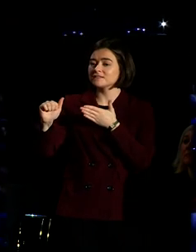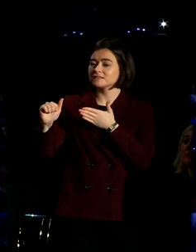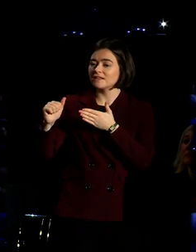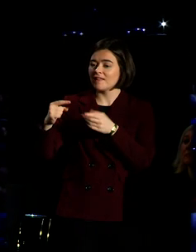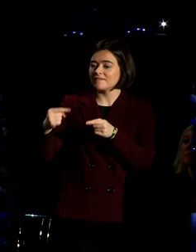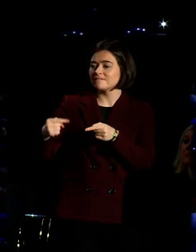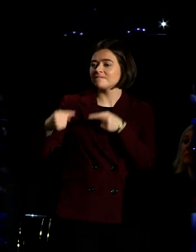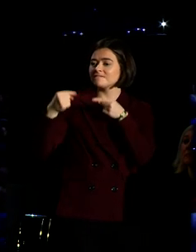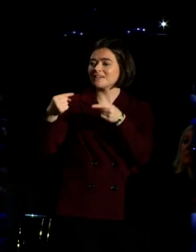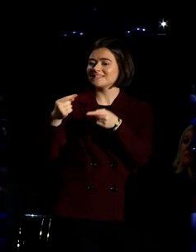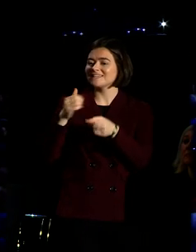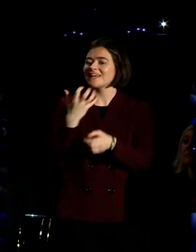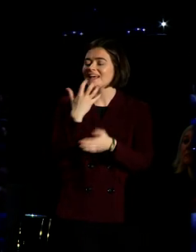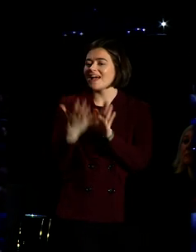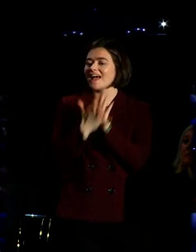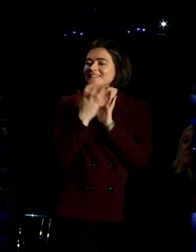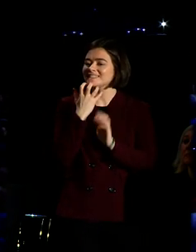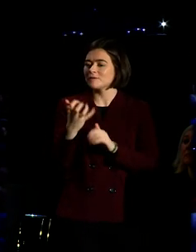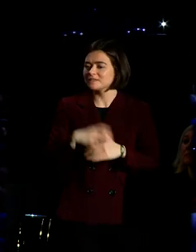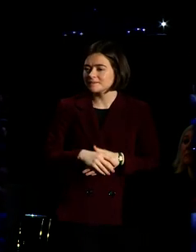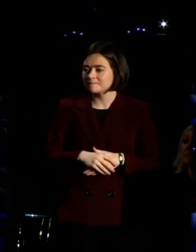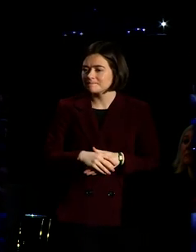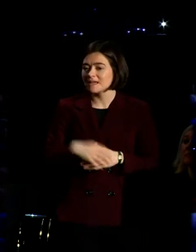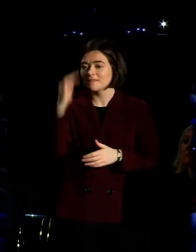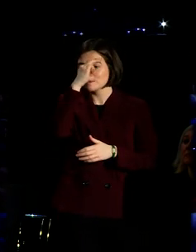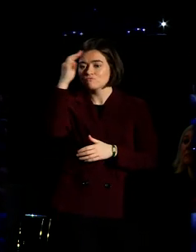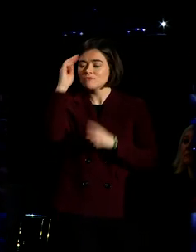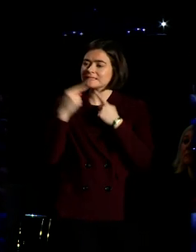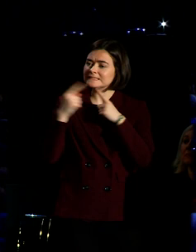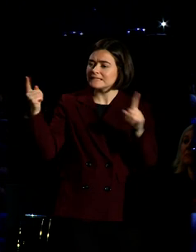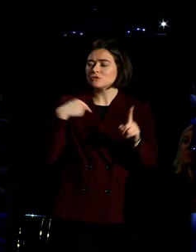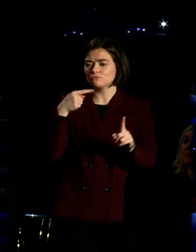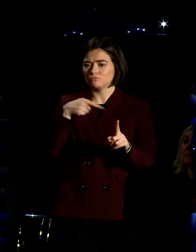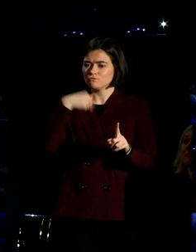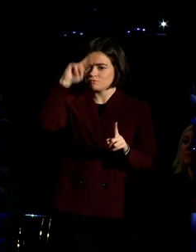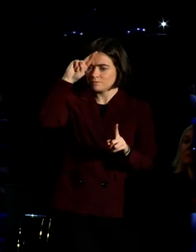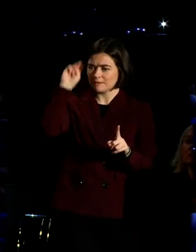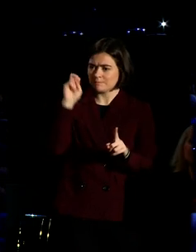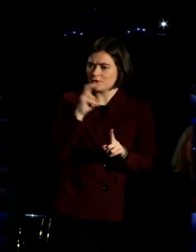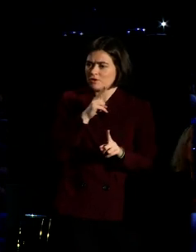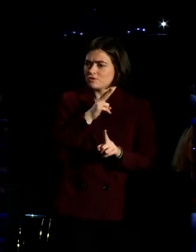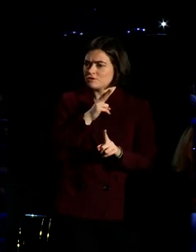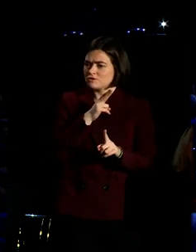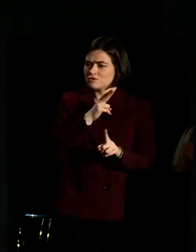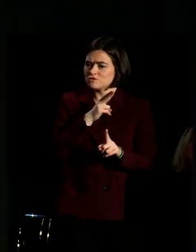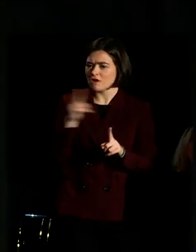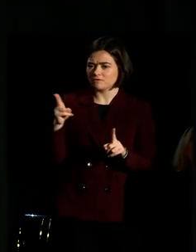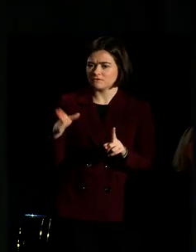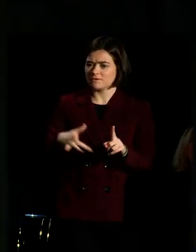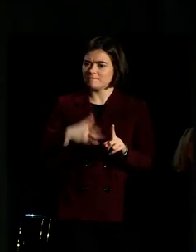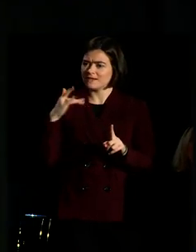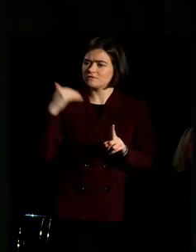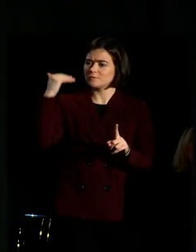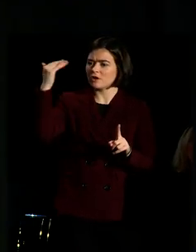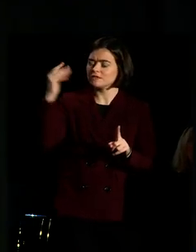Antisemitism. As President Rivlin said, we remember not from a sense of superiority and not